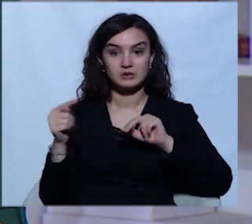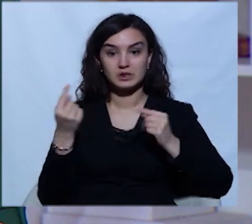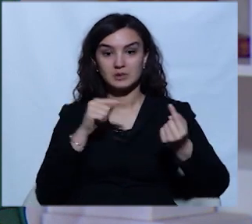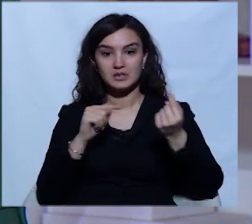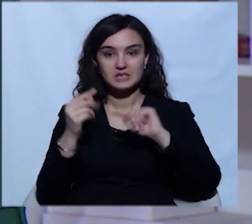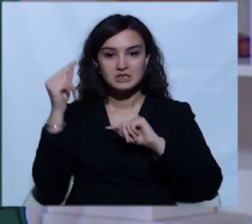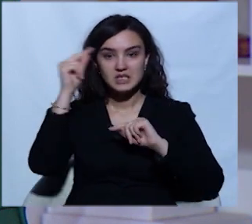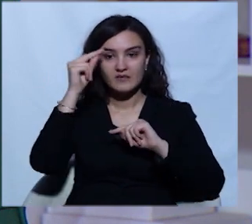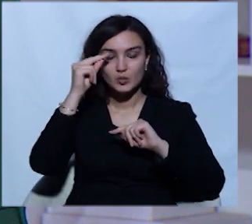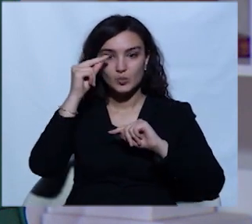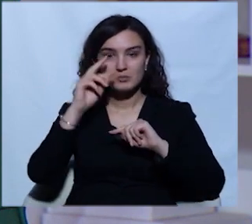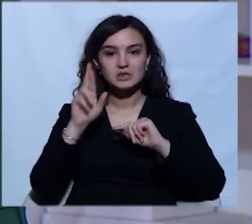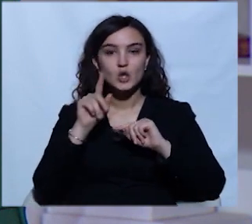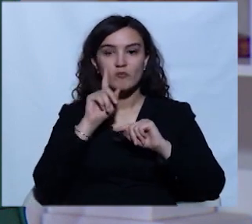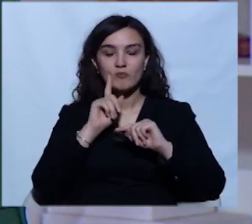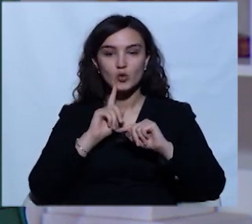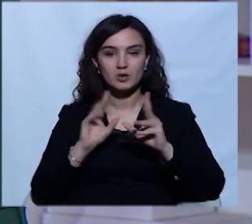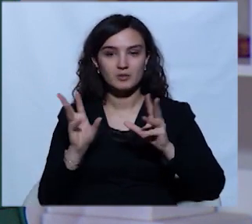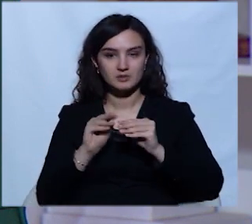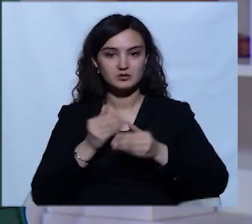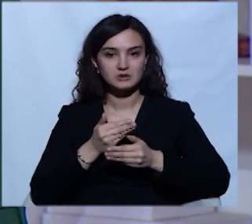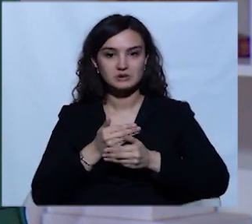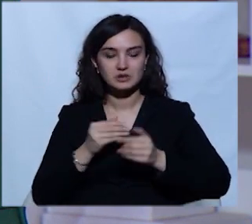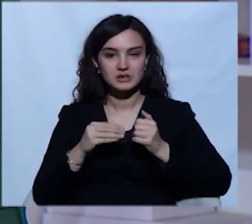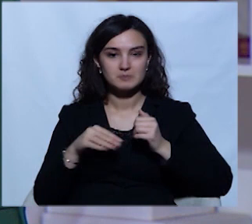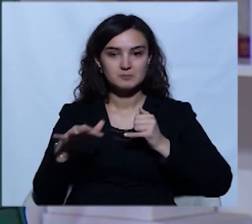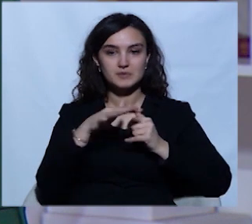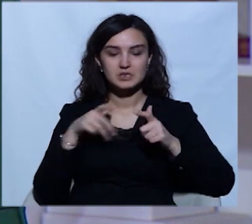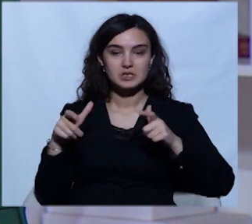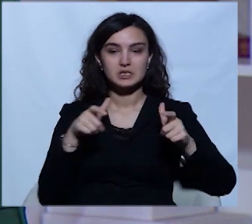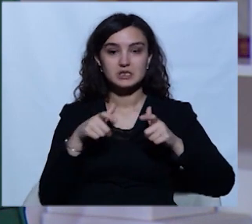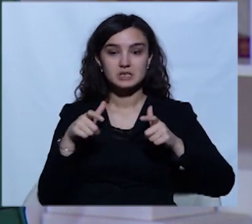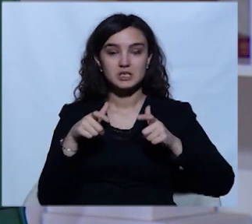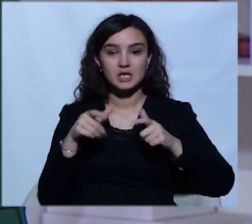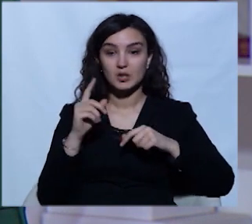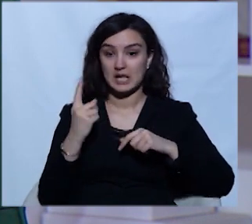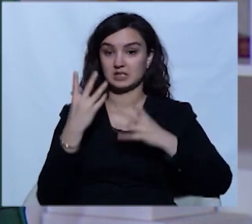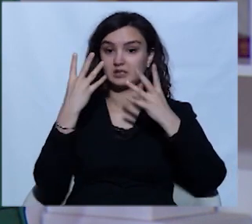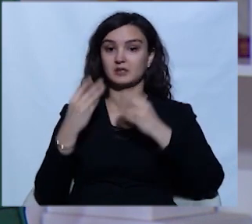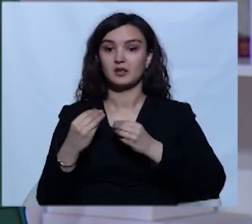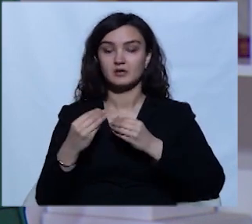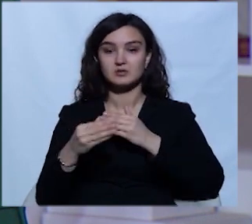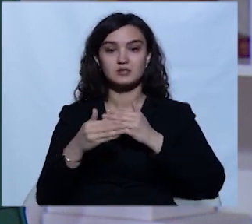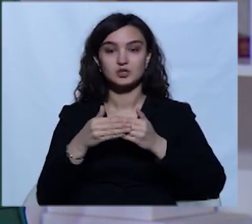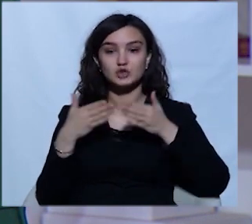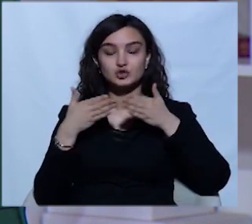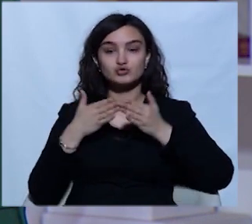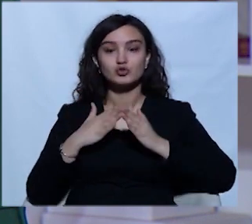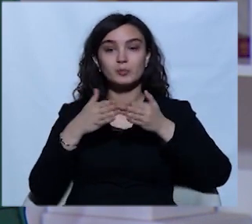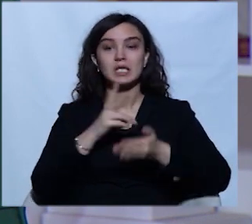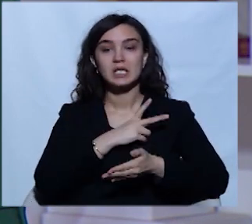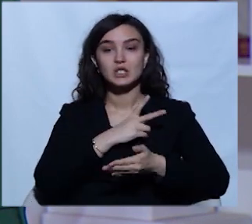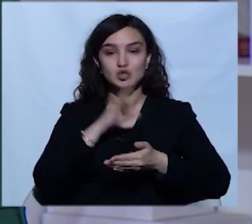each other and have a comfortable life on the island together until one day a ship of